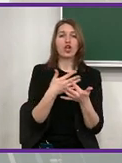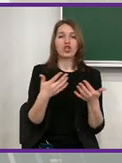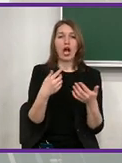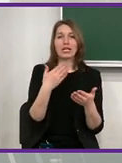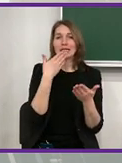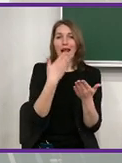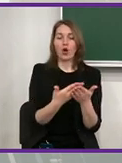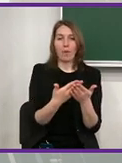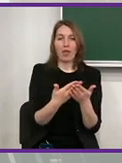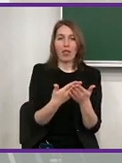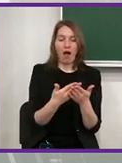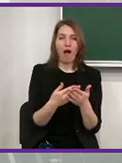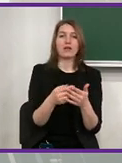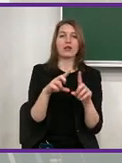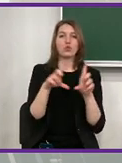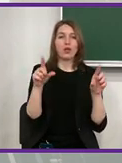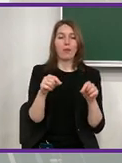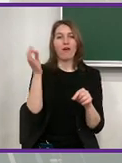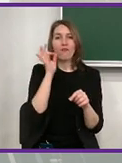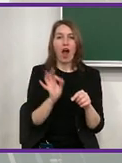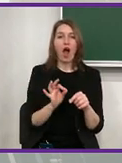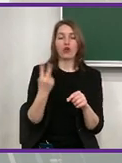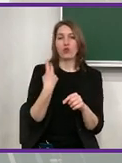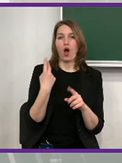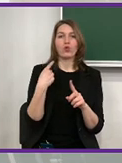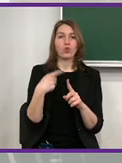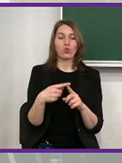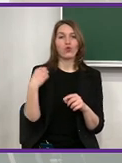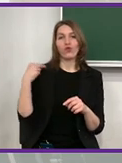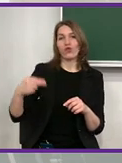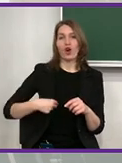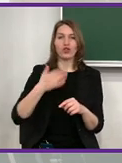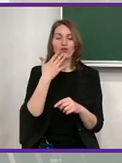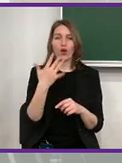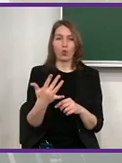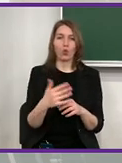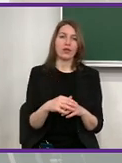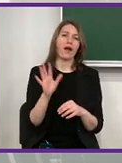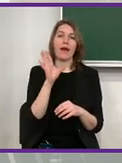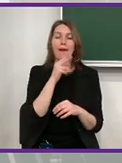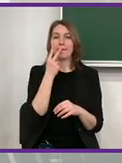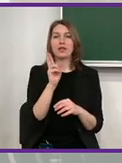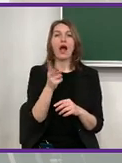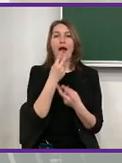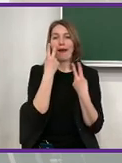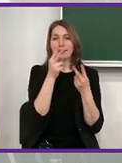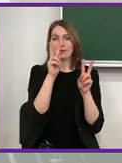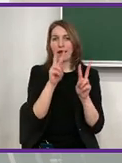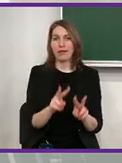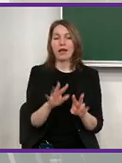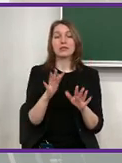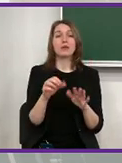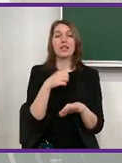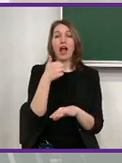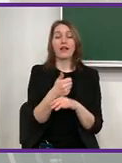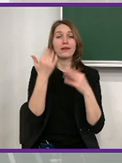and they issue various recommendations to companies, not only in German but also in English and in French, and then it's also worth